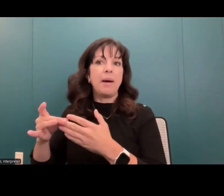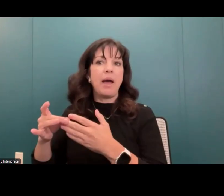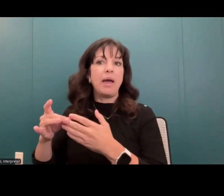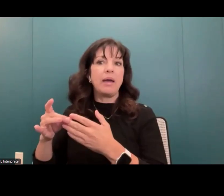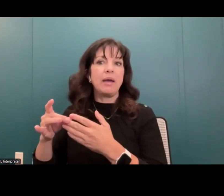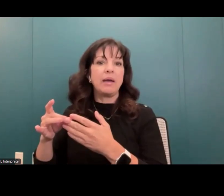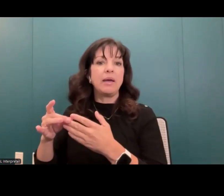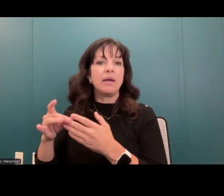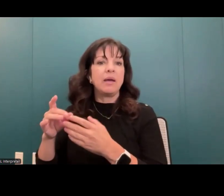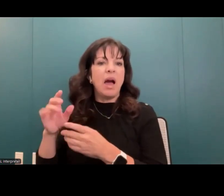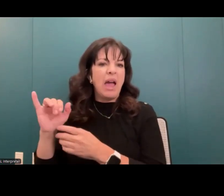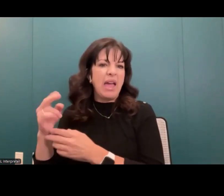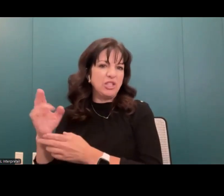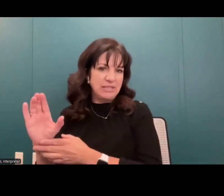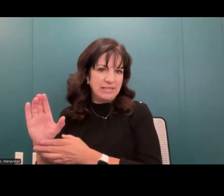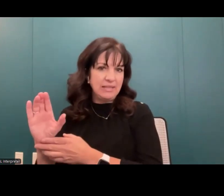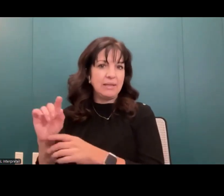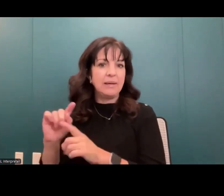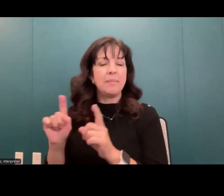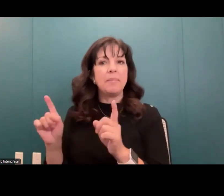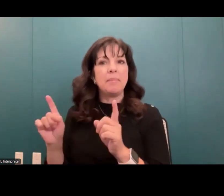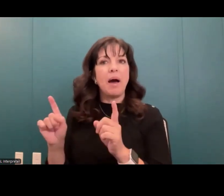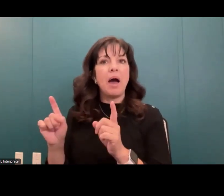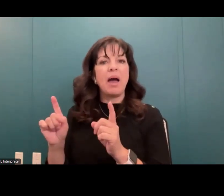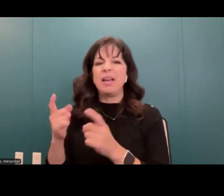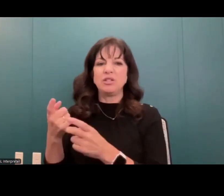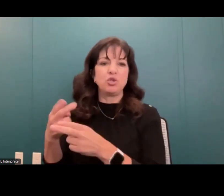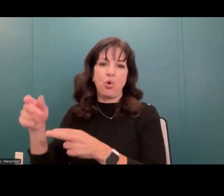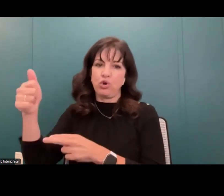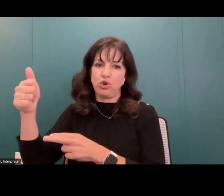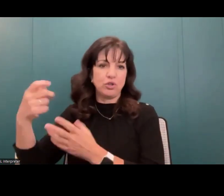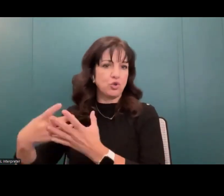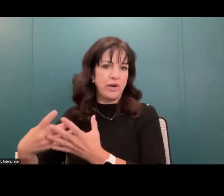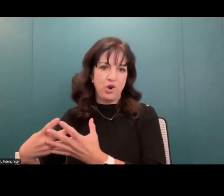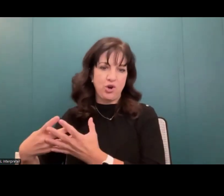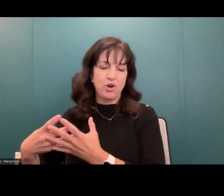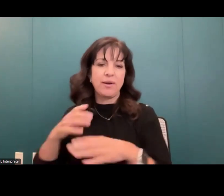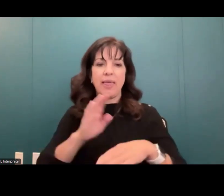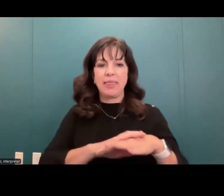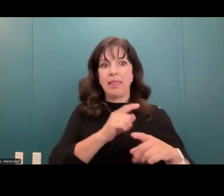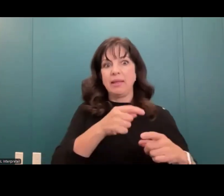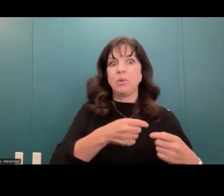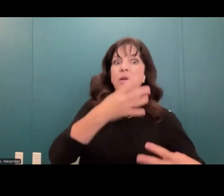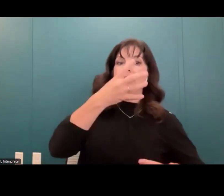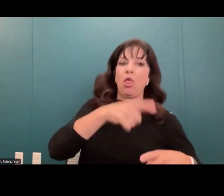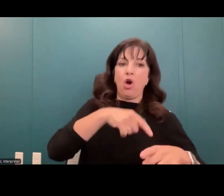and IHC. But it's meant to be shorter.